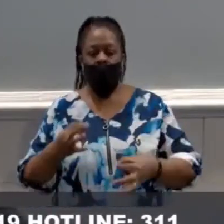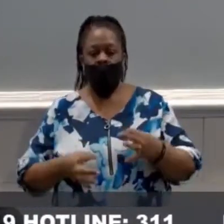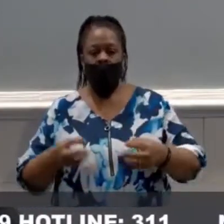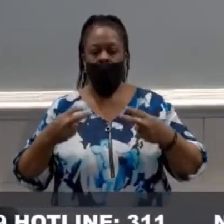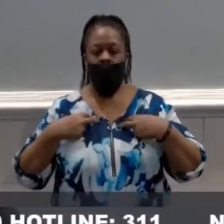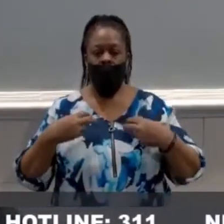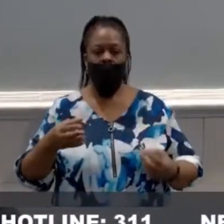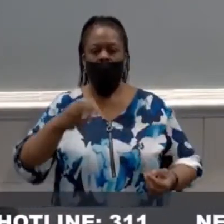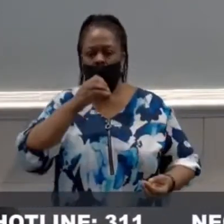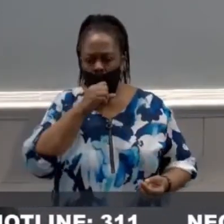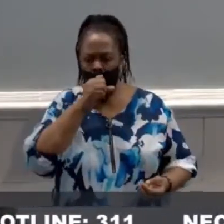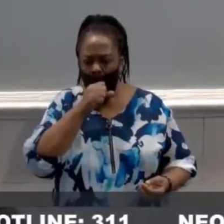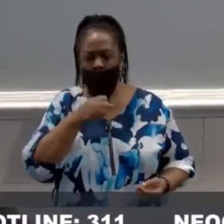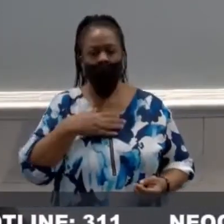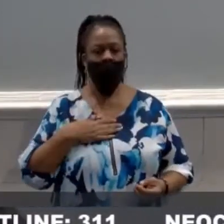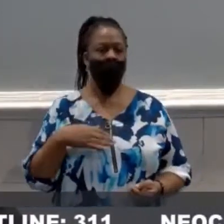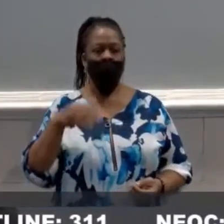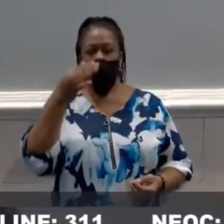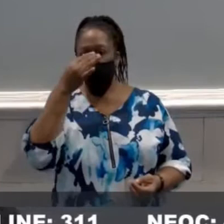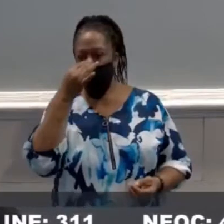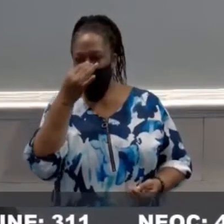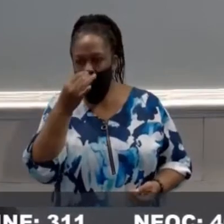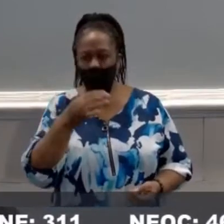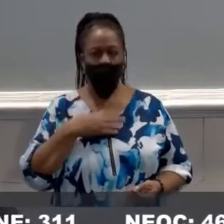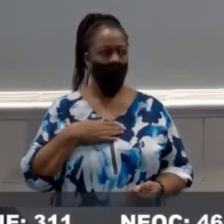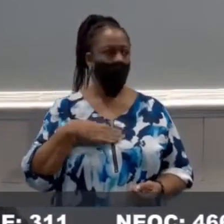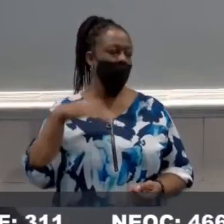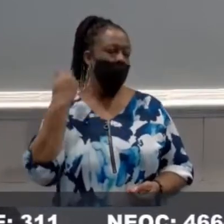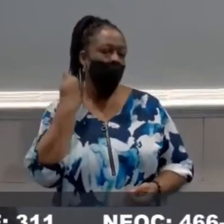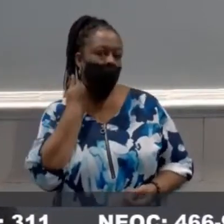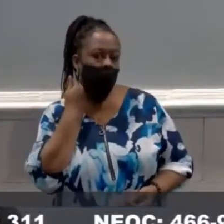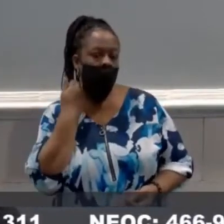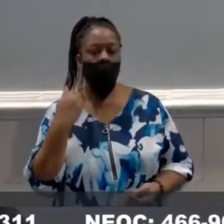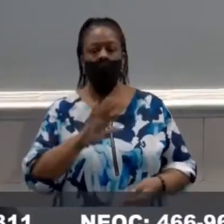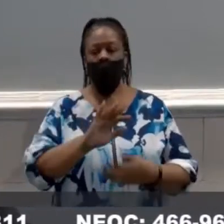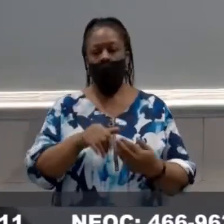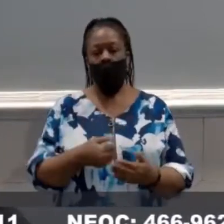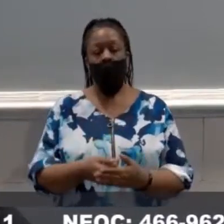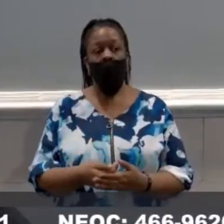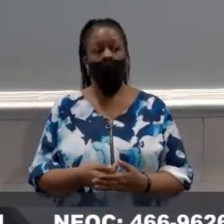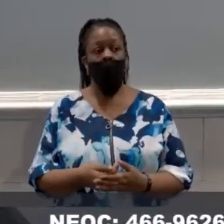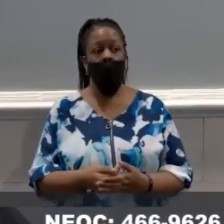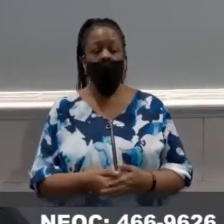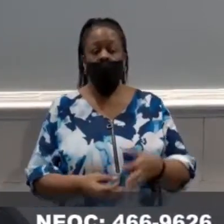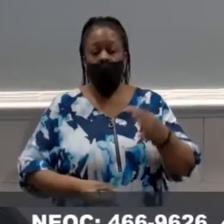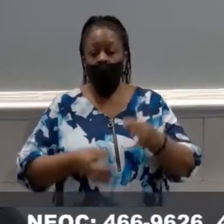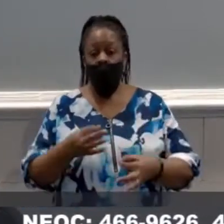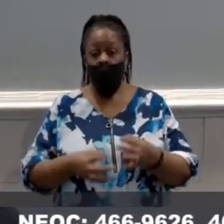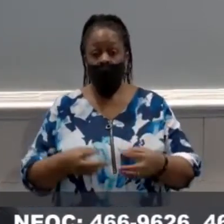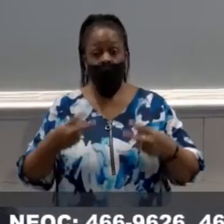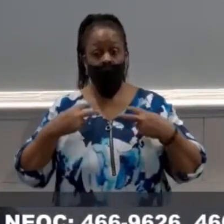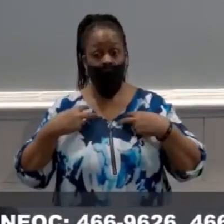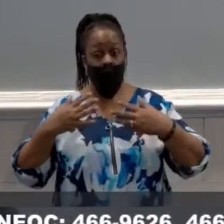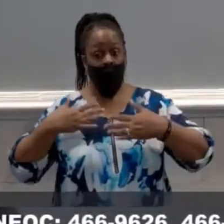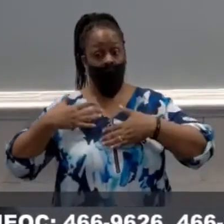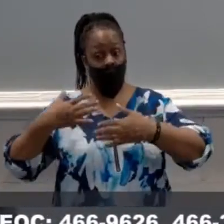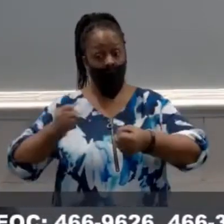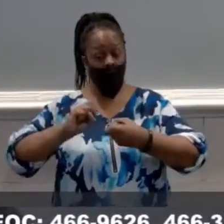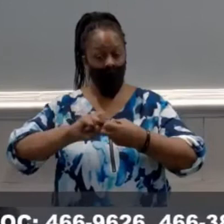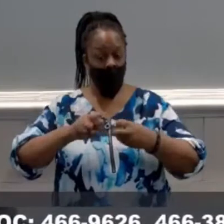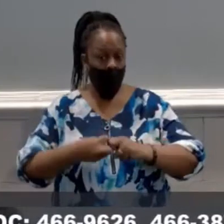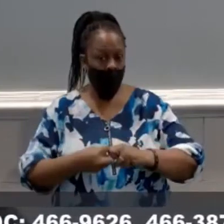any symptoms, any COVID-like symptoms? Do you have any underlying health